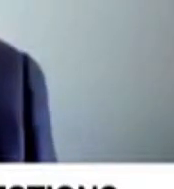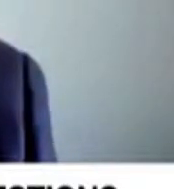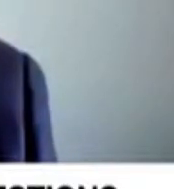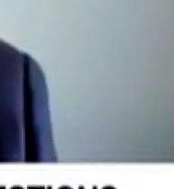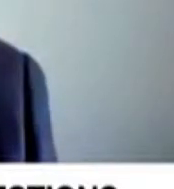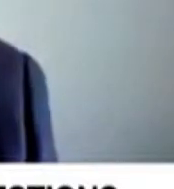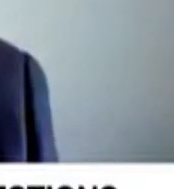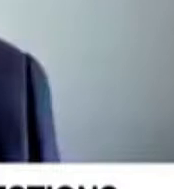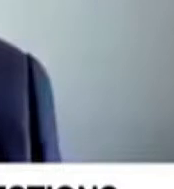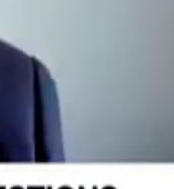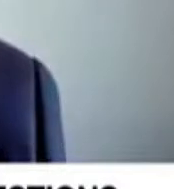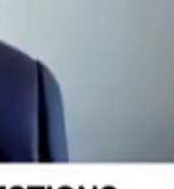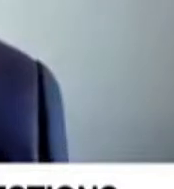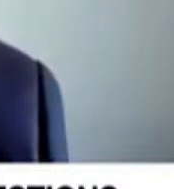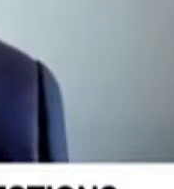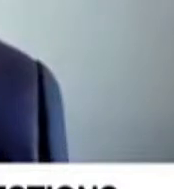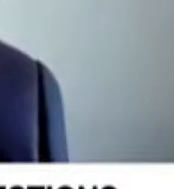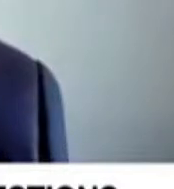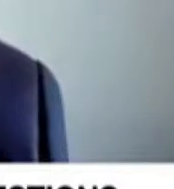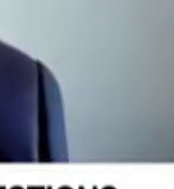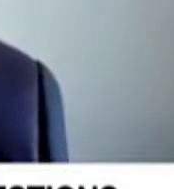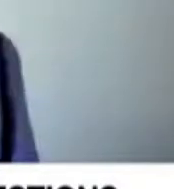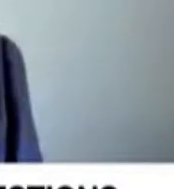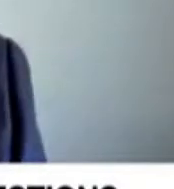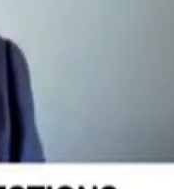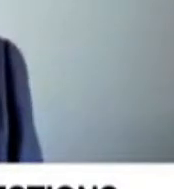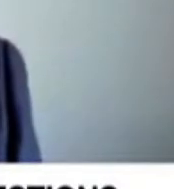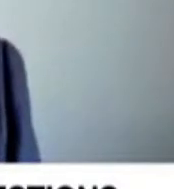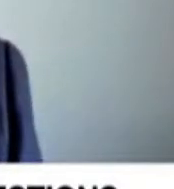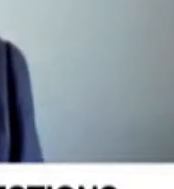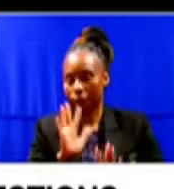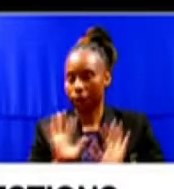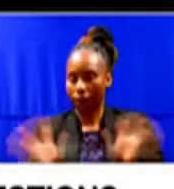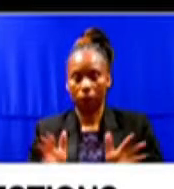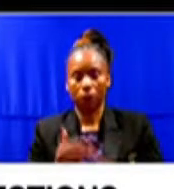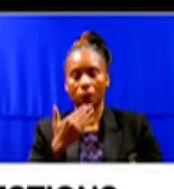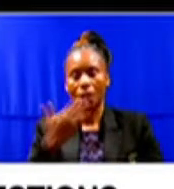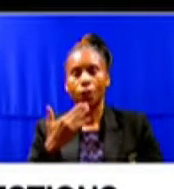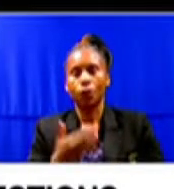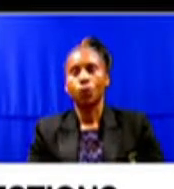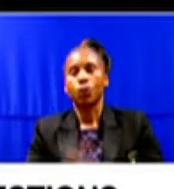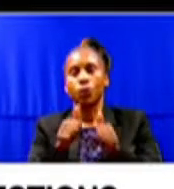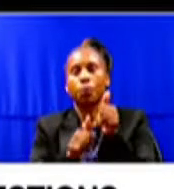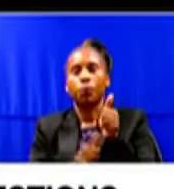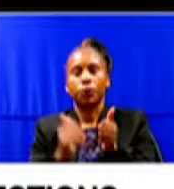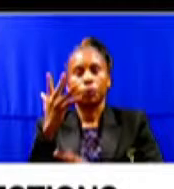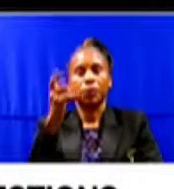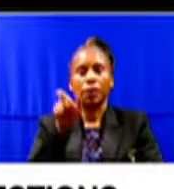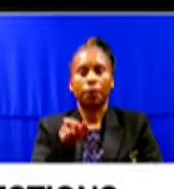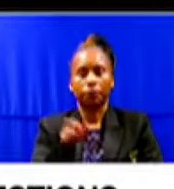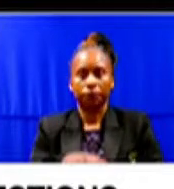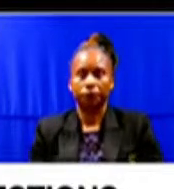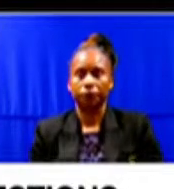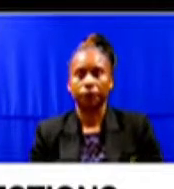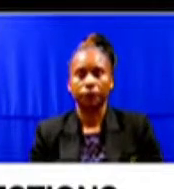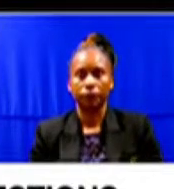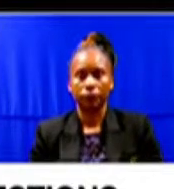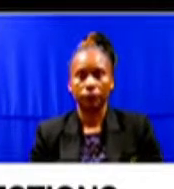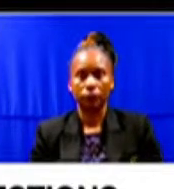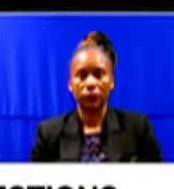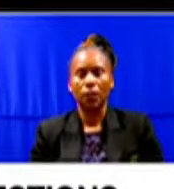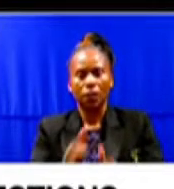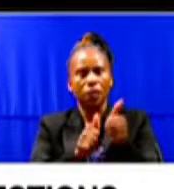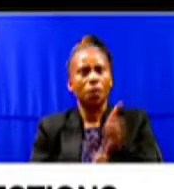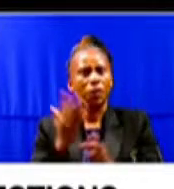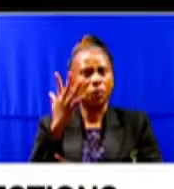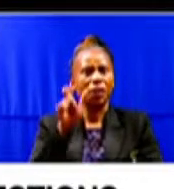South Africans. Thank you, Deputy Speaker. Thank you, Mr. President. Deputy Speaker. Yes, Honourable